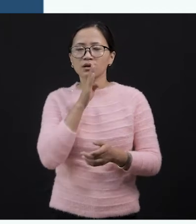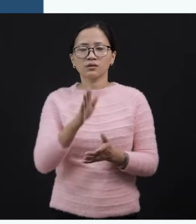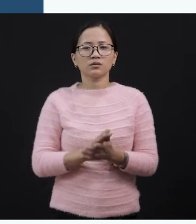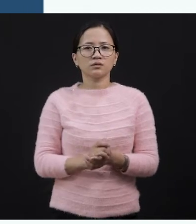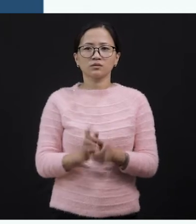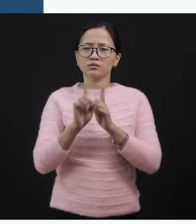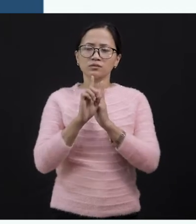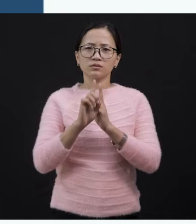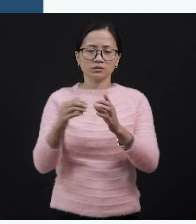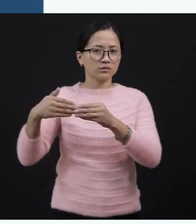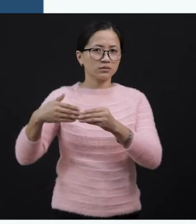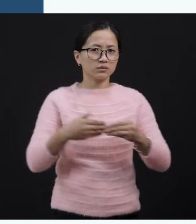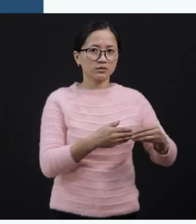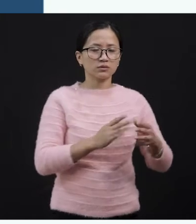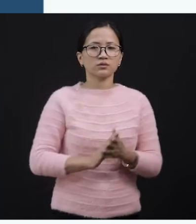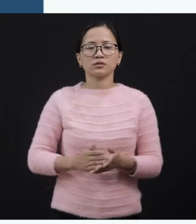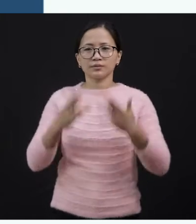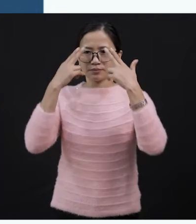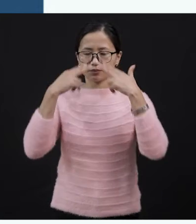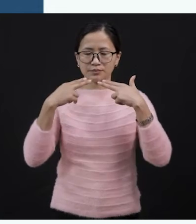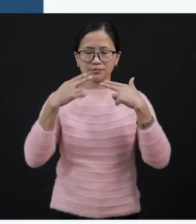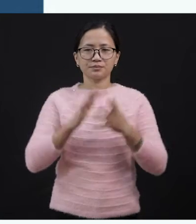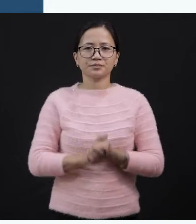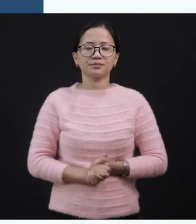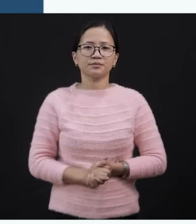Because it can lead to blindness,